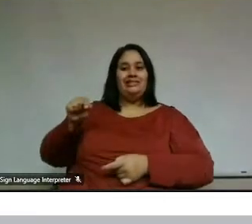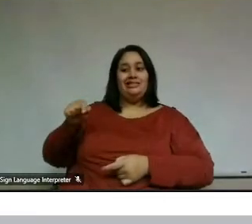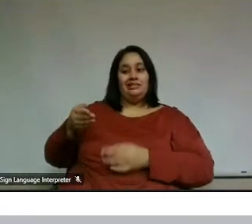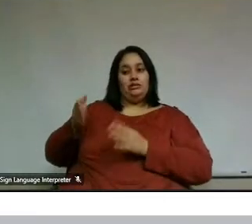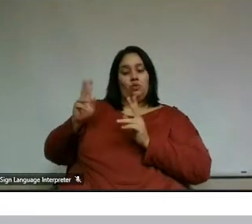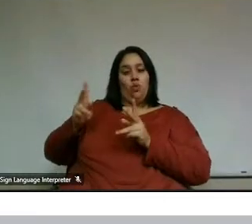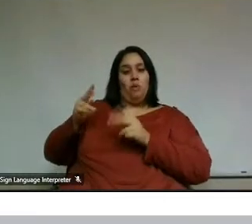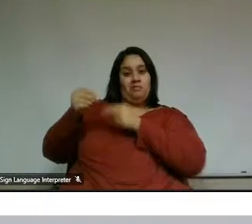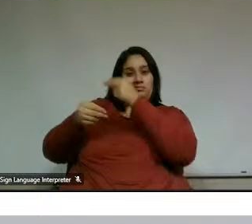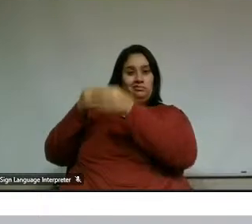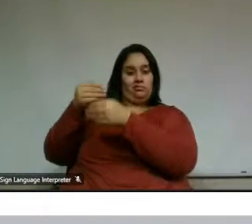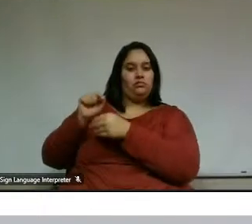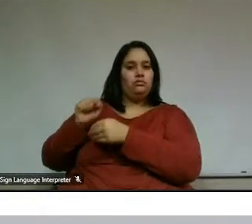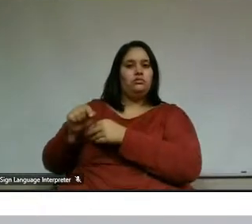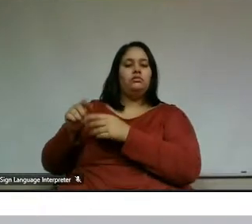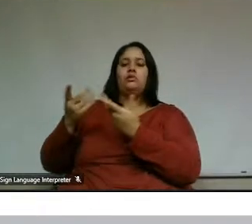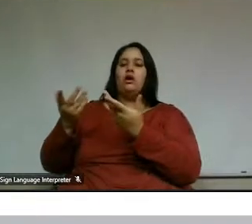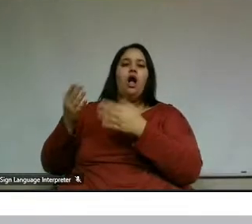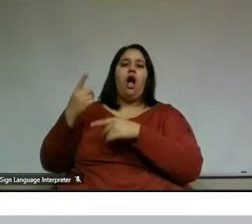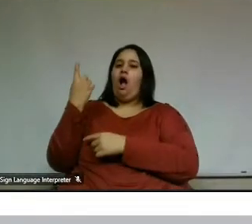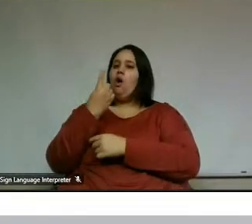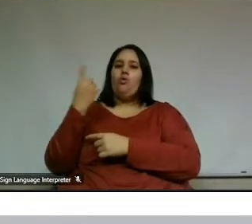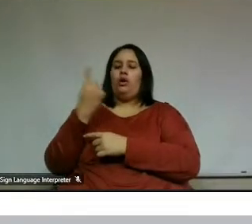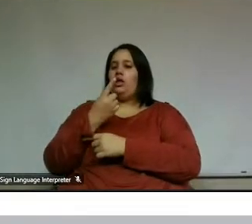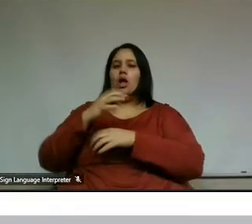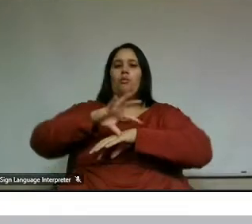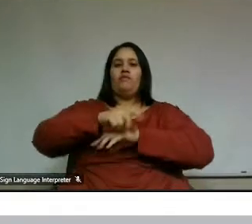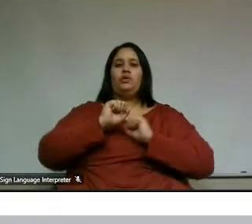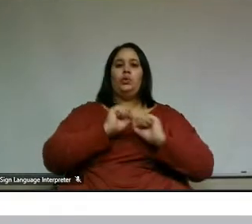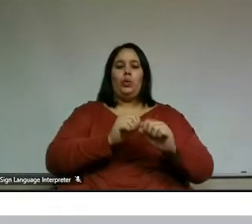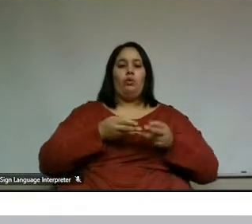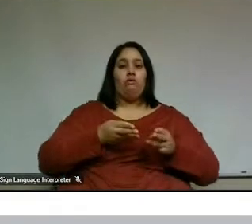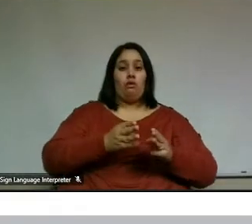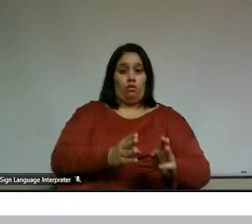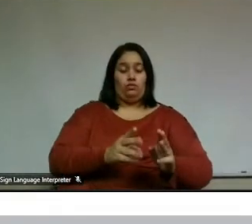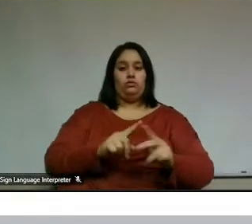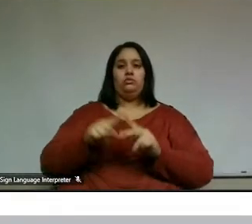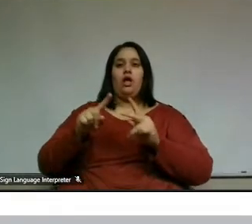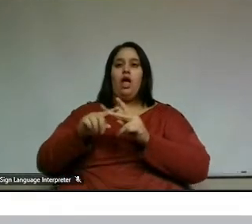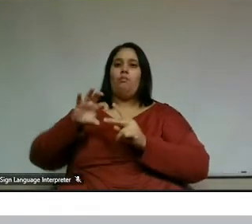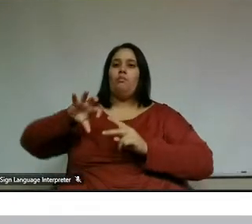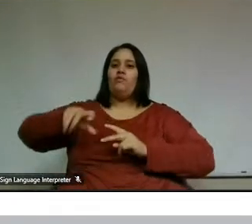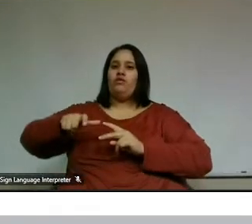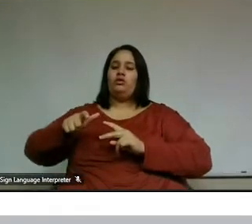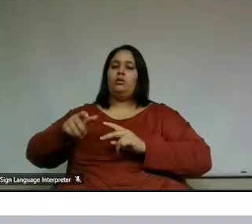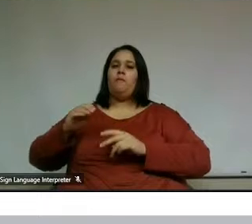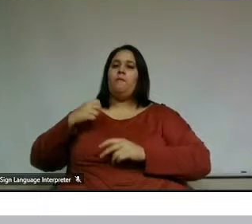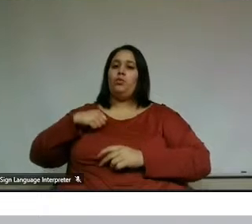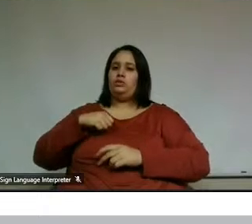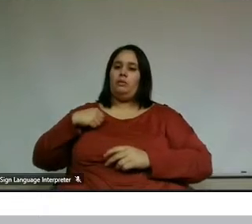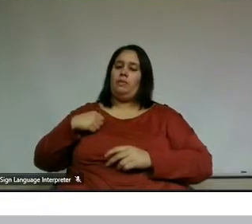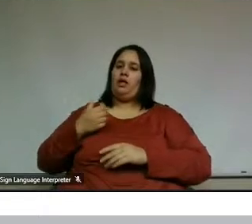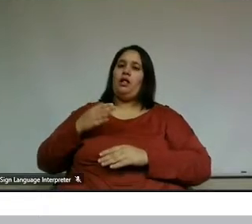roads, which belong to municipalities, but which are subsidized by the province.